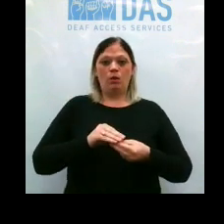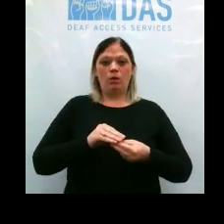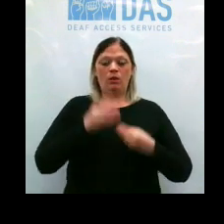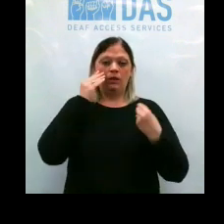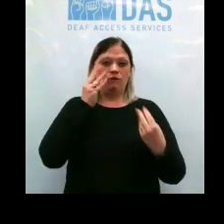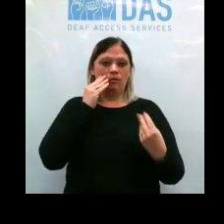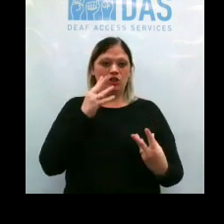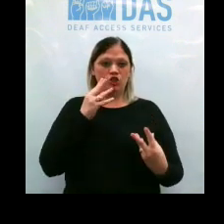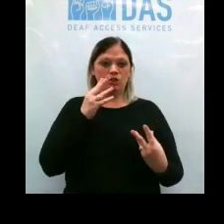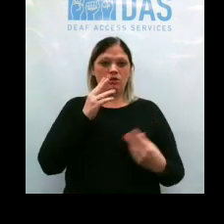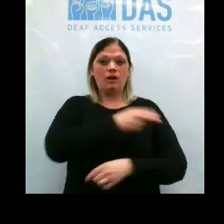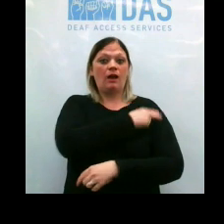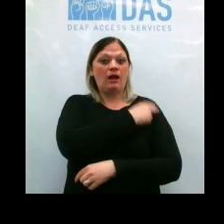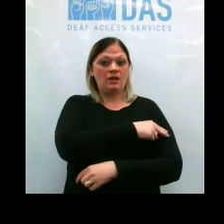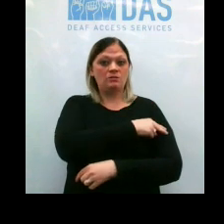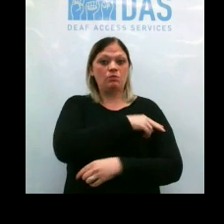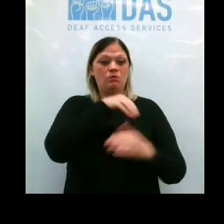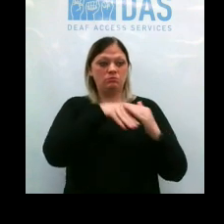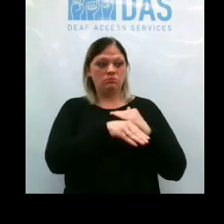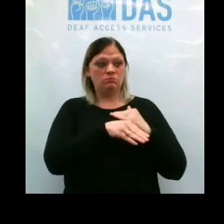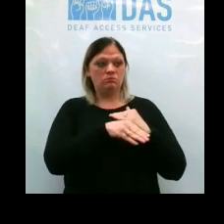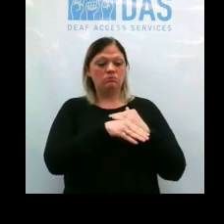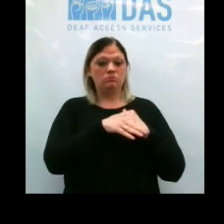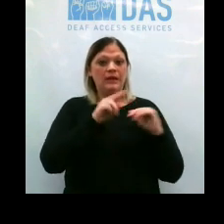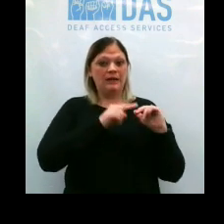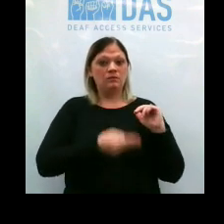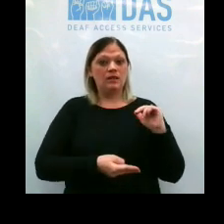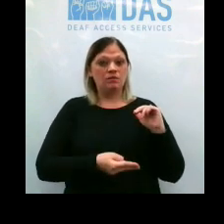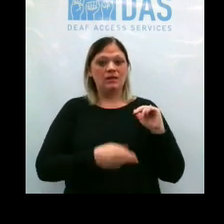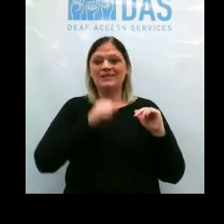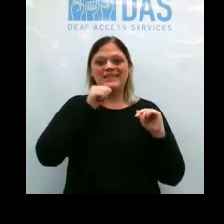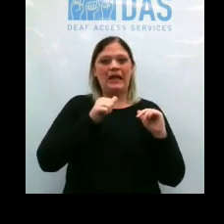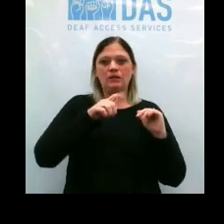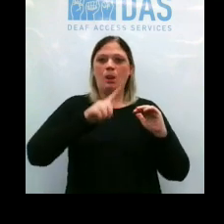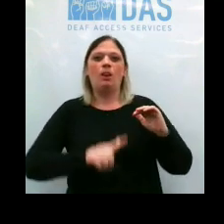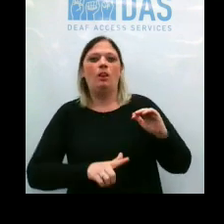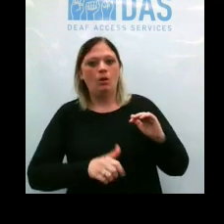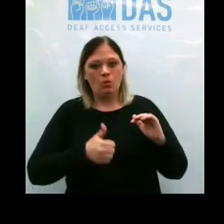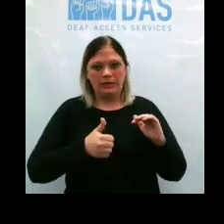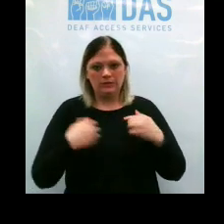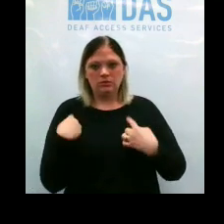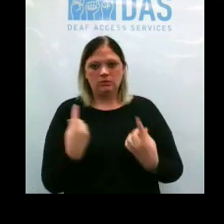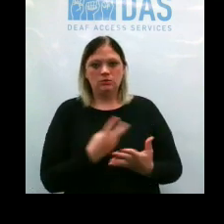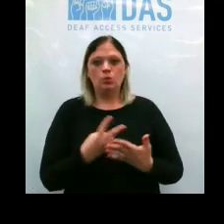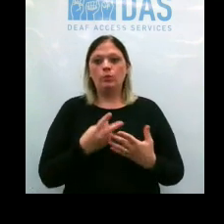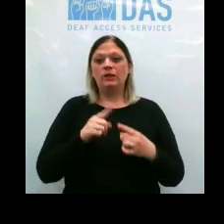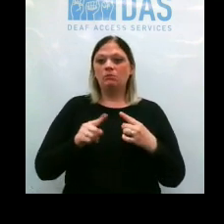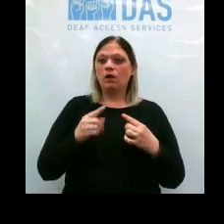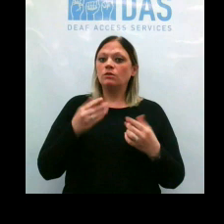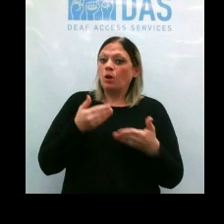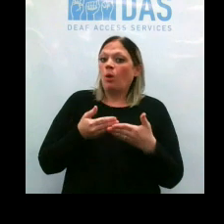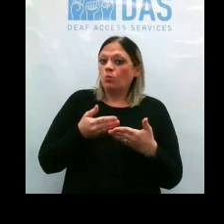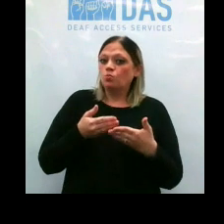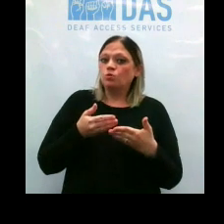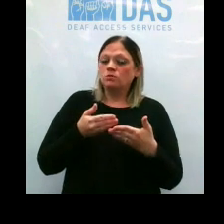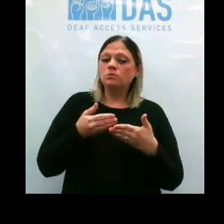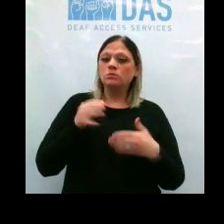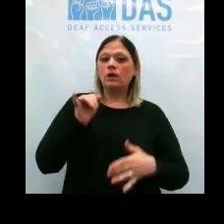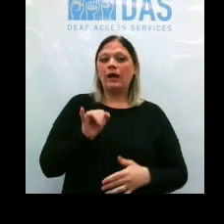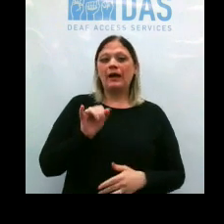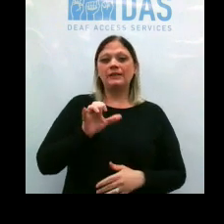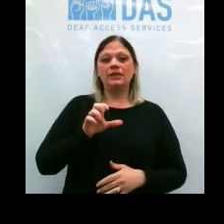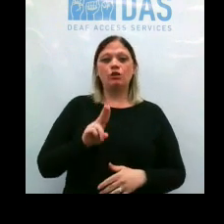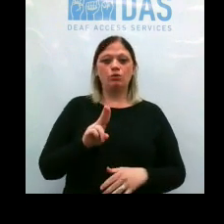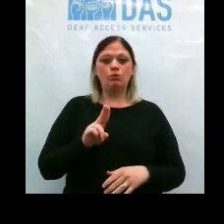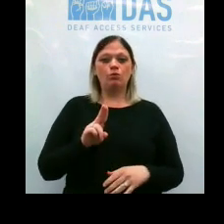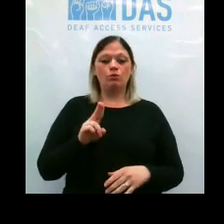the hospitalizations have gone down. They're not at the lowest level they have been during this past 2 week period, but they're pretty close. ICUs,